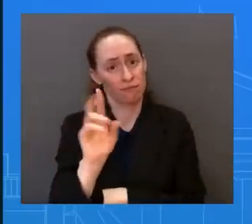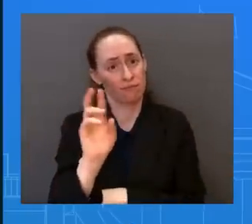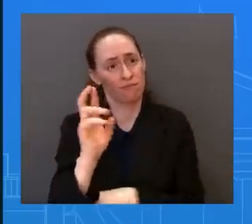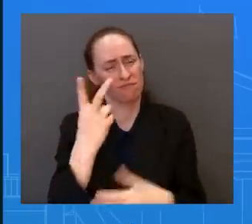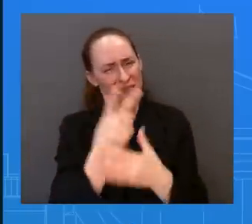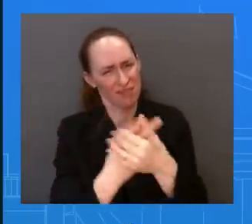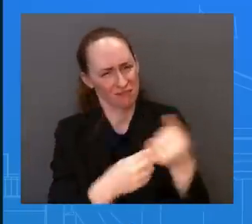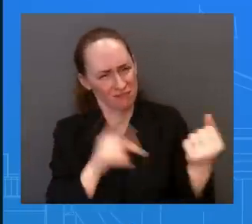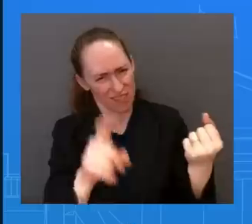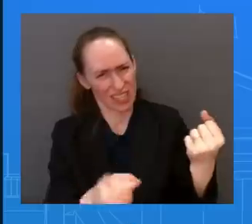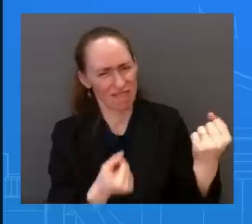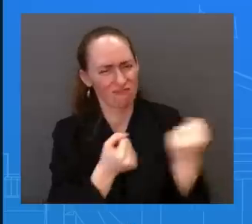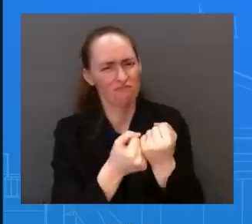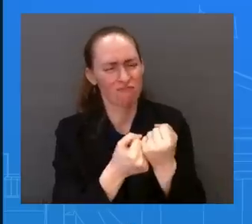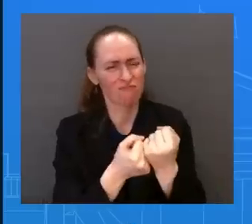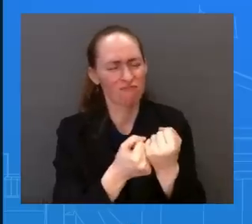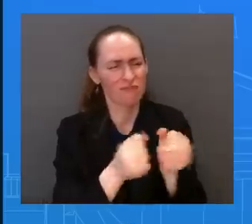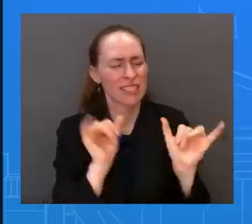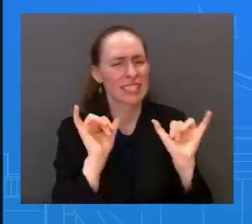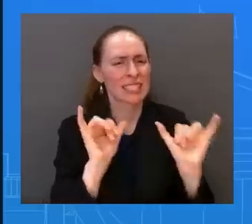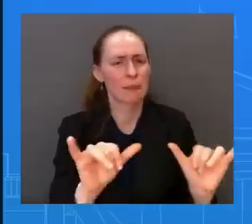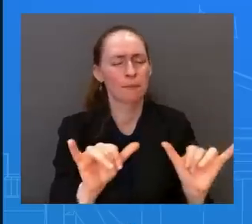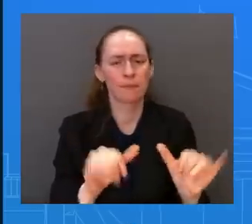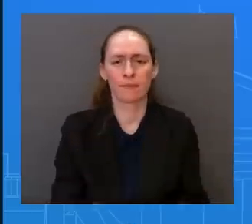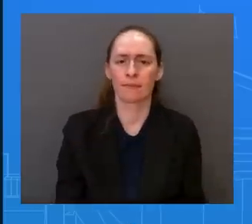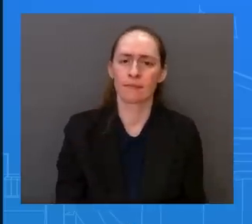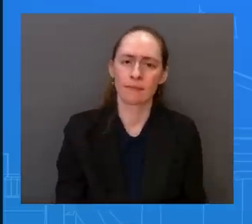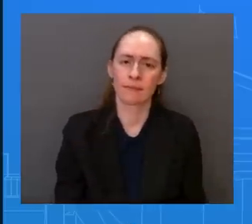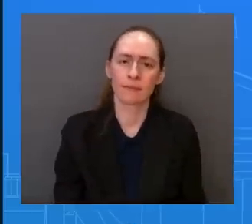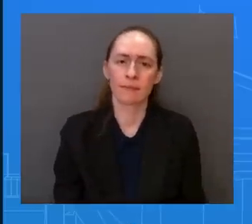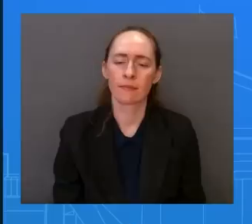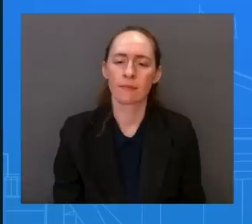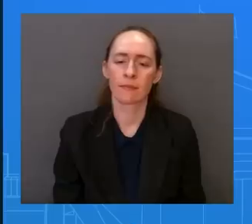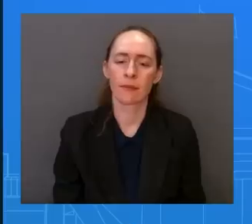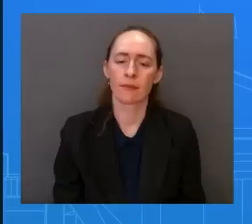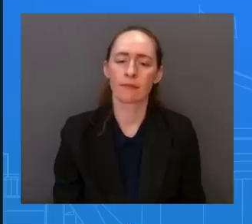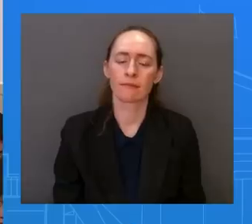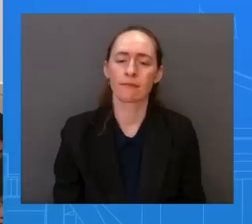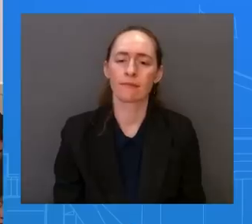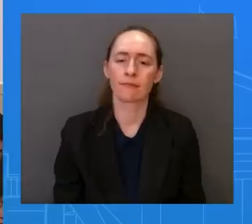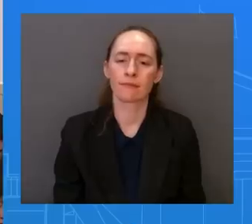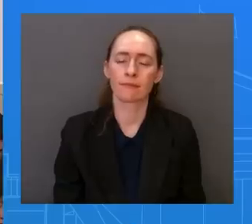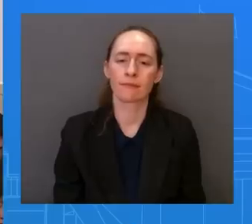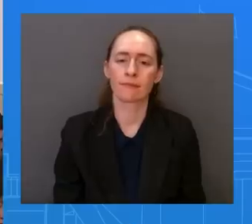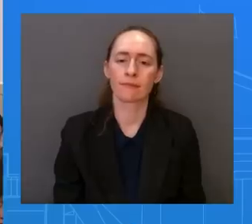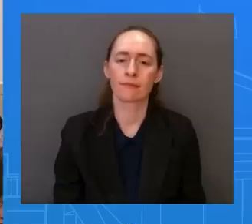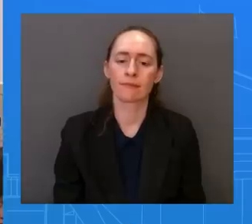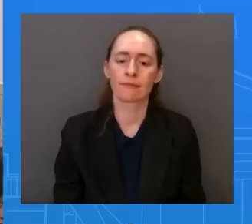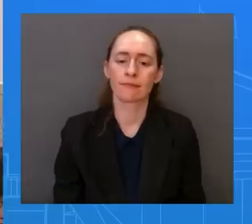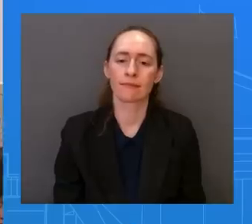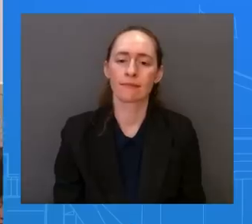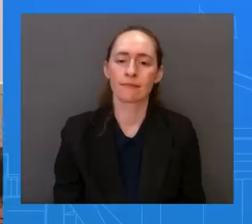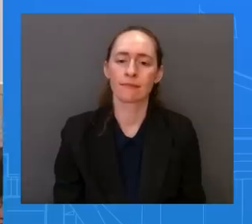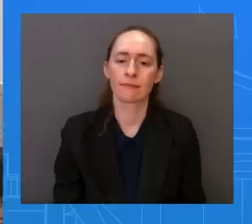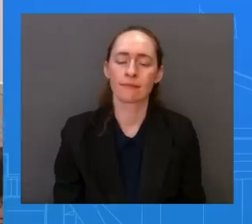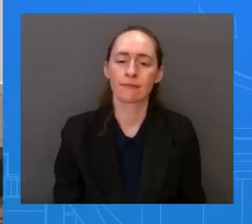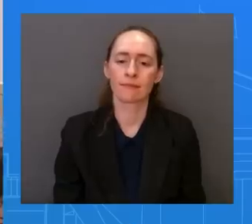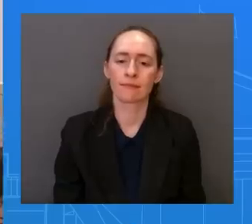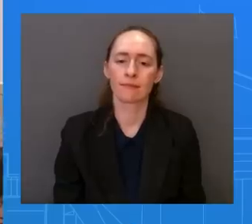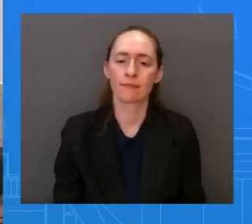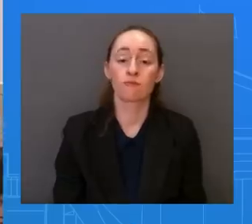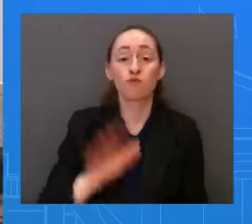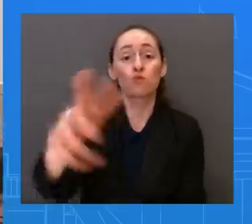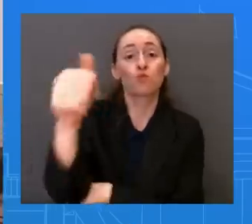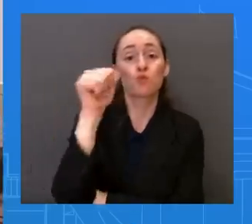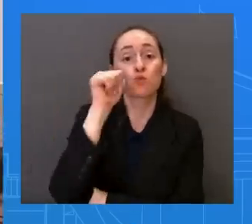President tomorrow night is going to deliver the broader, optimistic look at the State of the Union. Right now in this